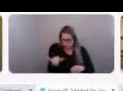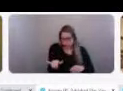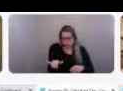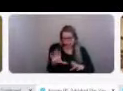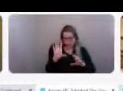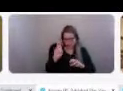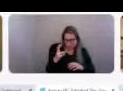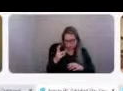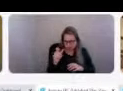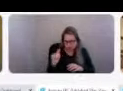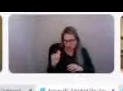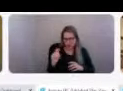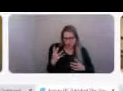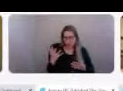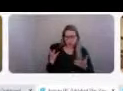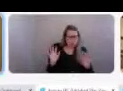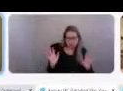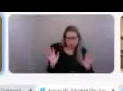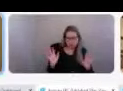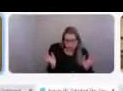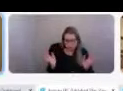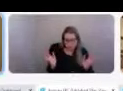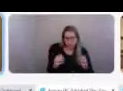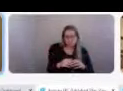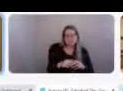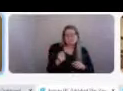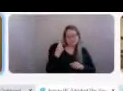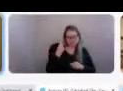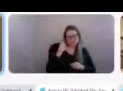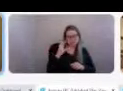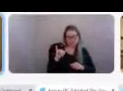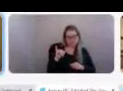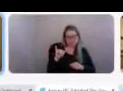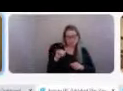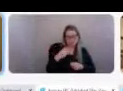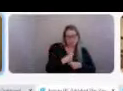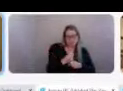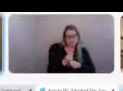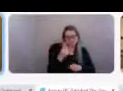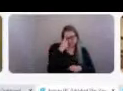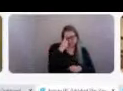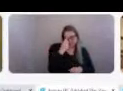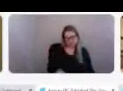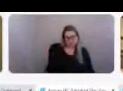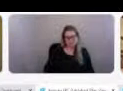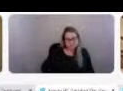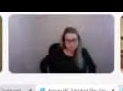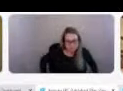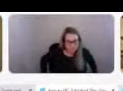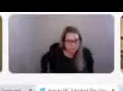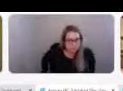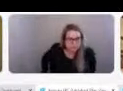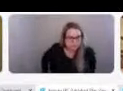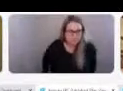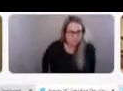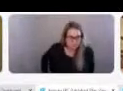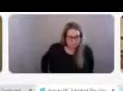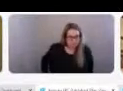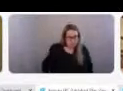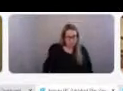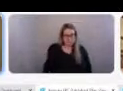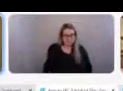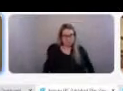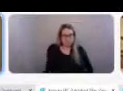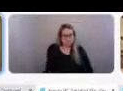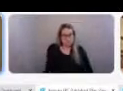the chat function or yes that would make the most sense okay thank you and